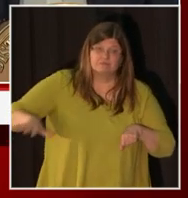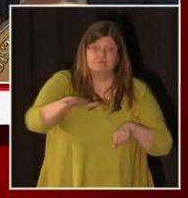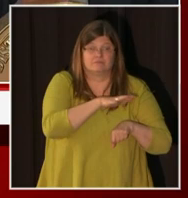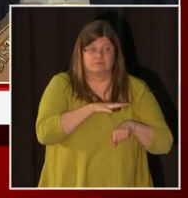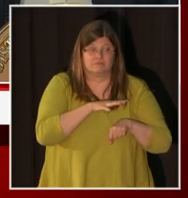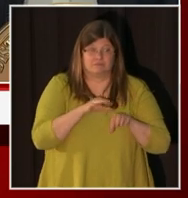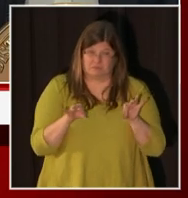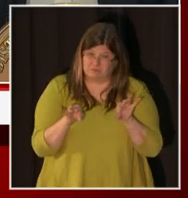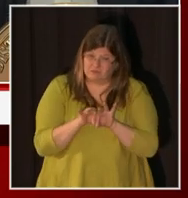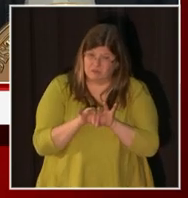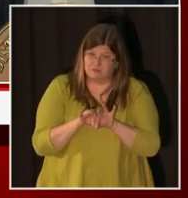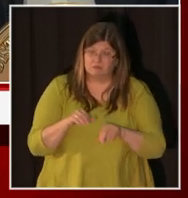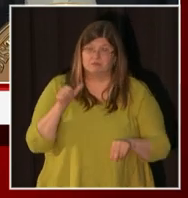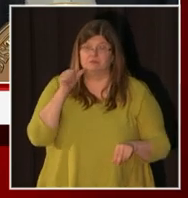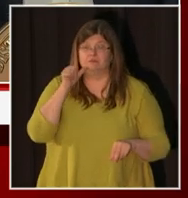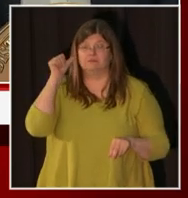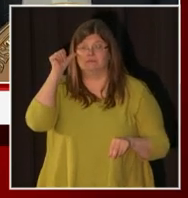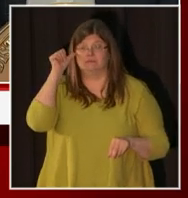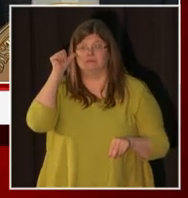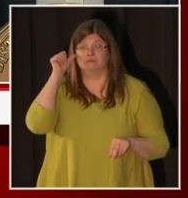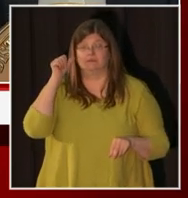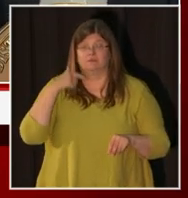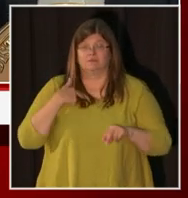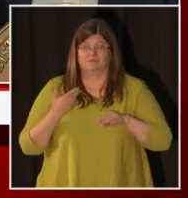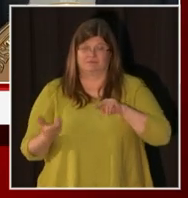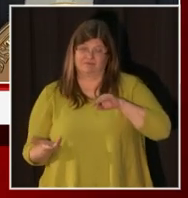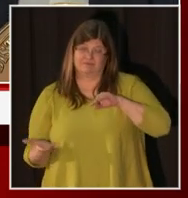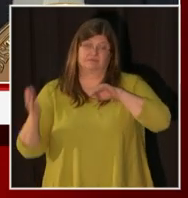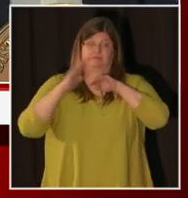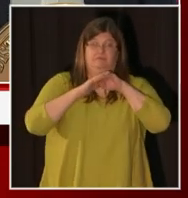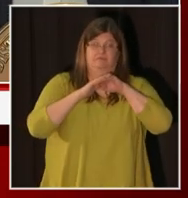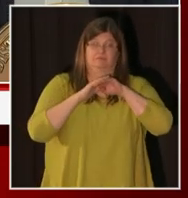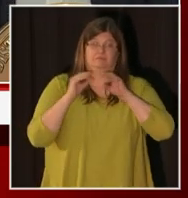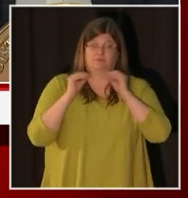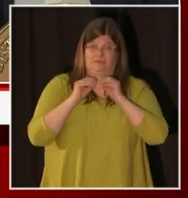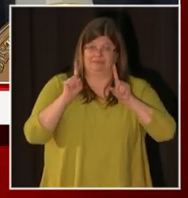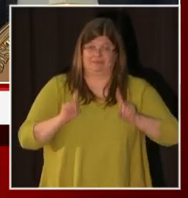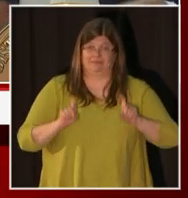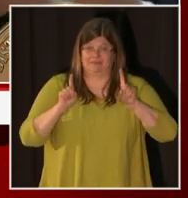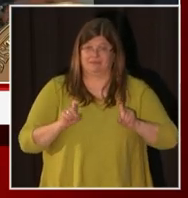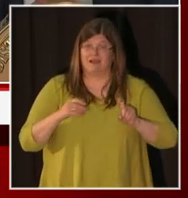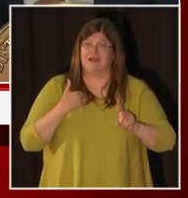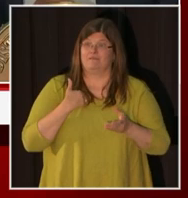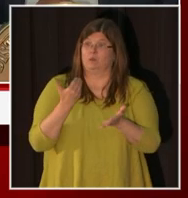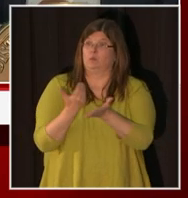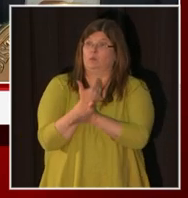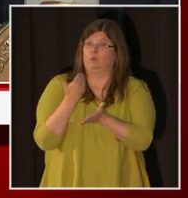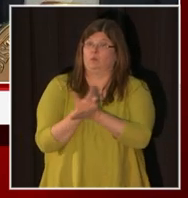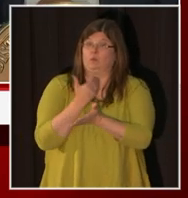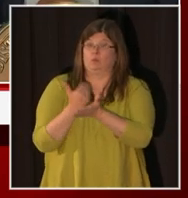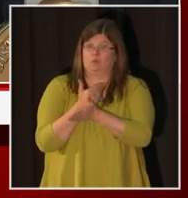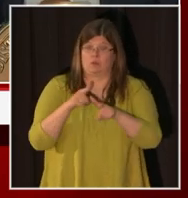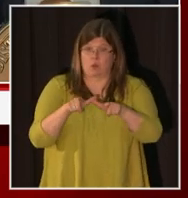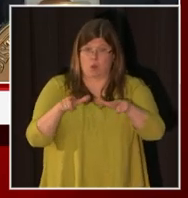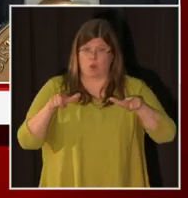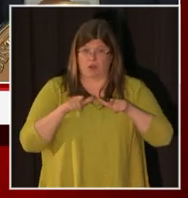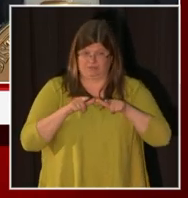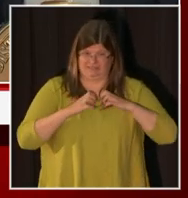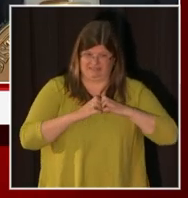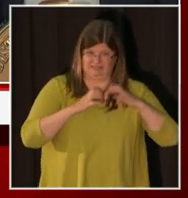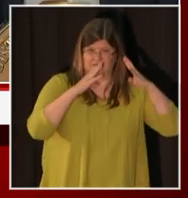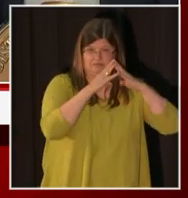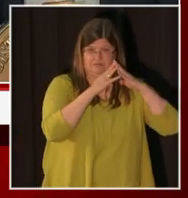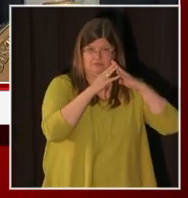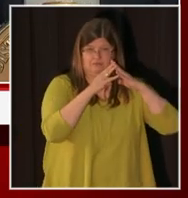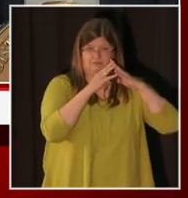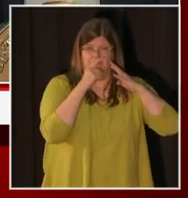we're expanding testing. A new public testing site is open today. I had the opportunity to drive through